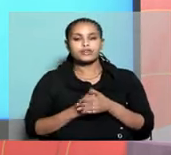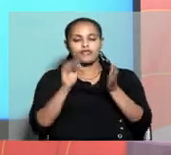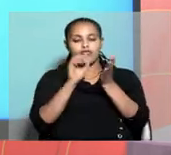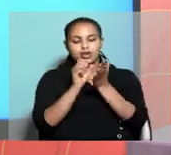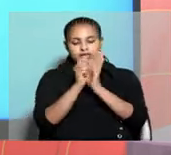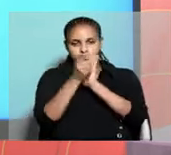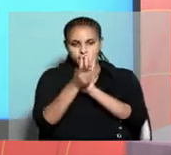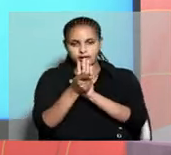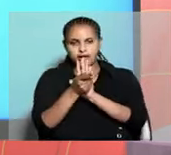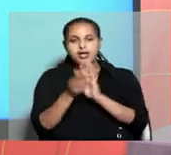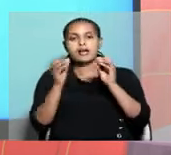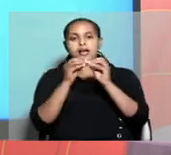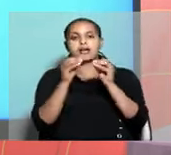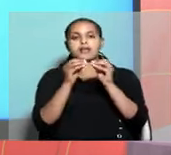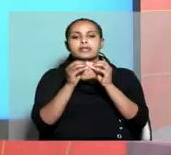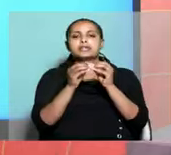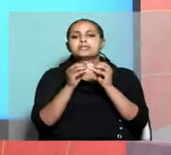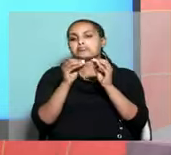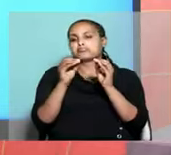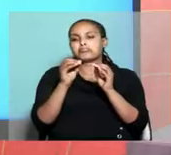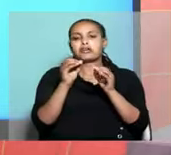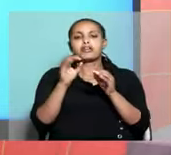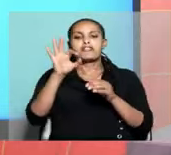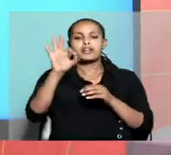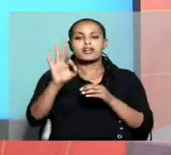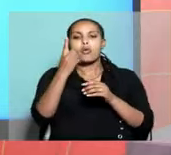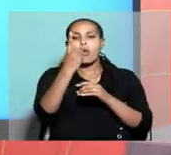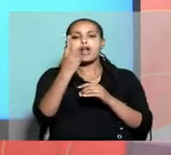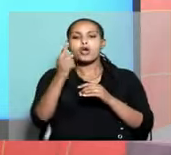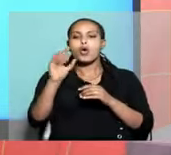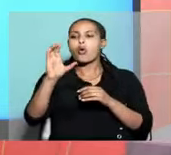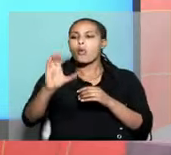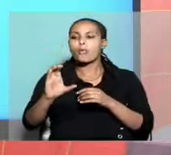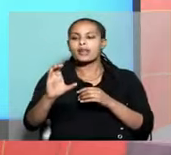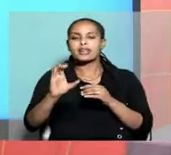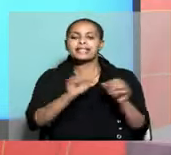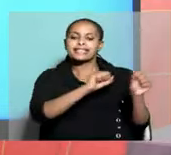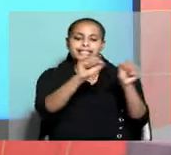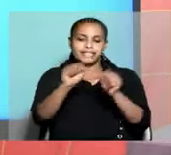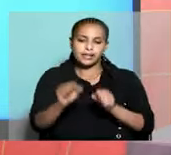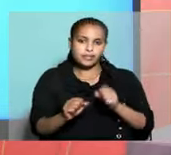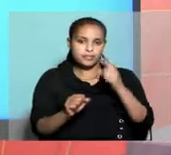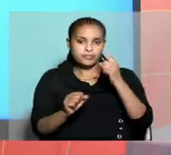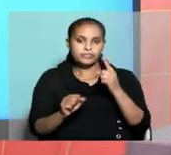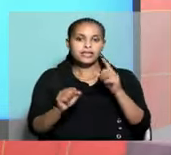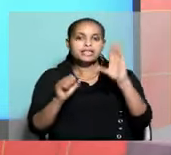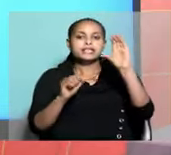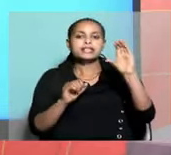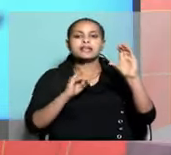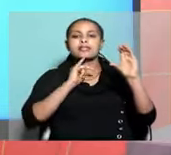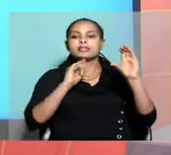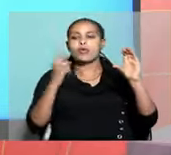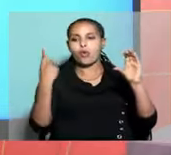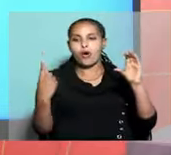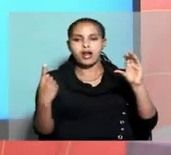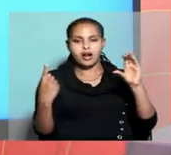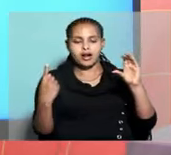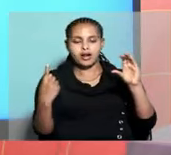For example, calculate the degree of freedom for one component system, C equal